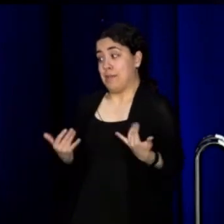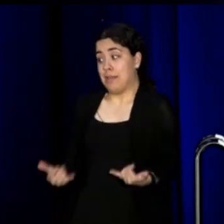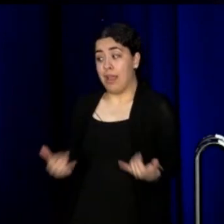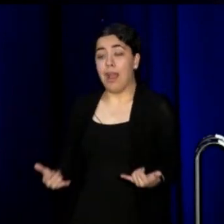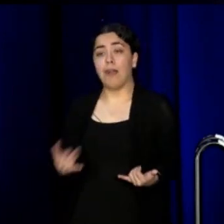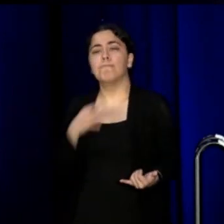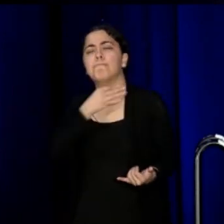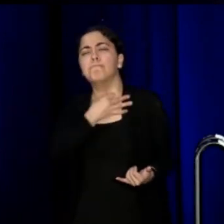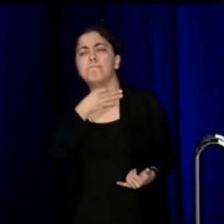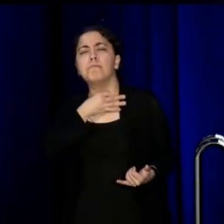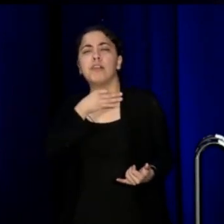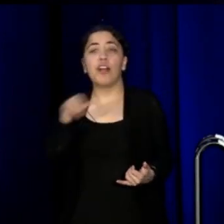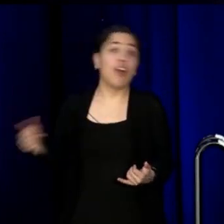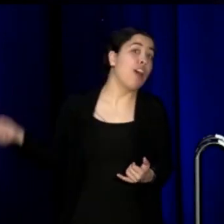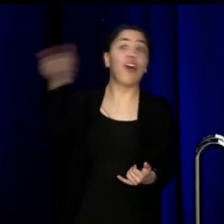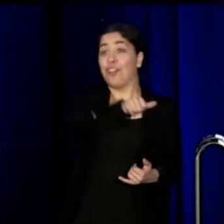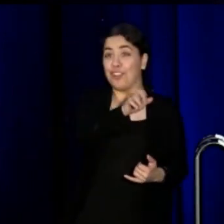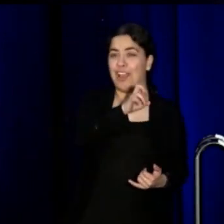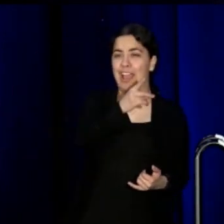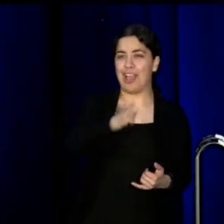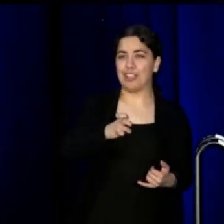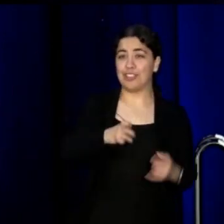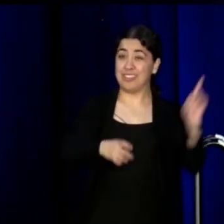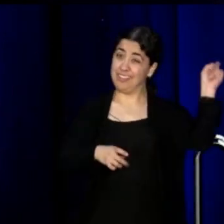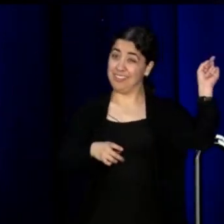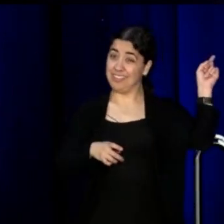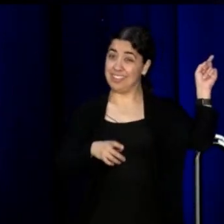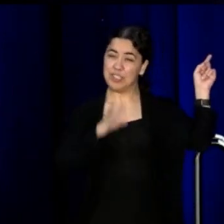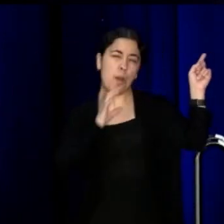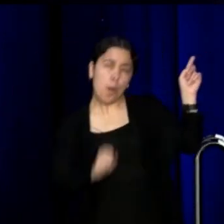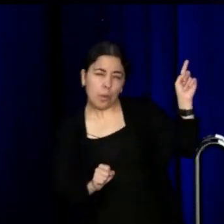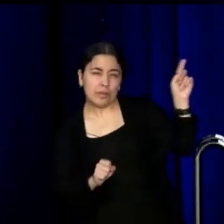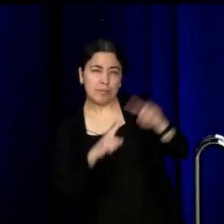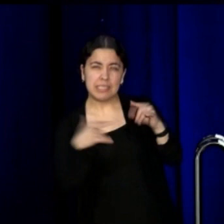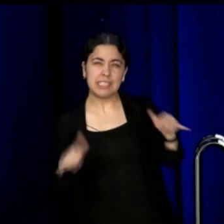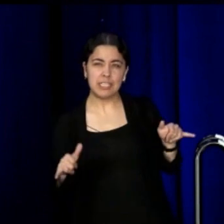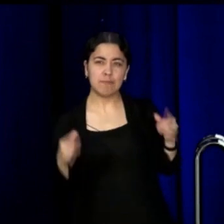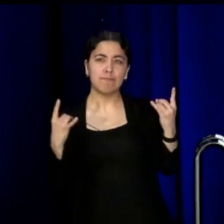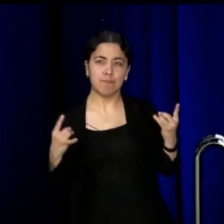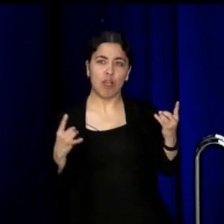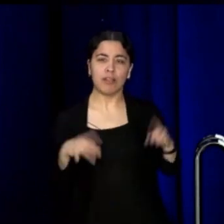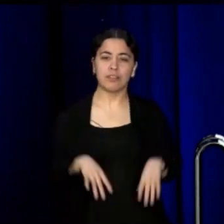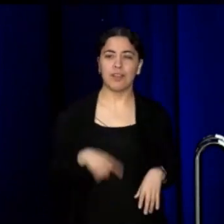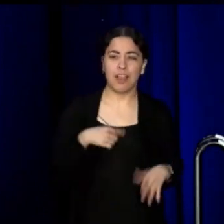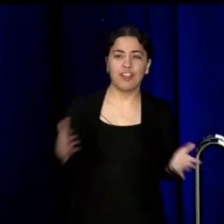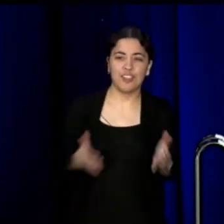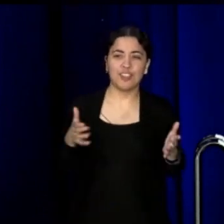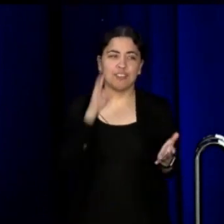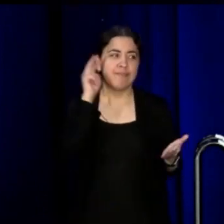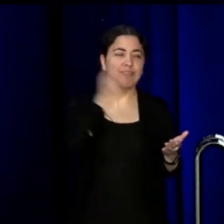know how the other Edge is in the present, he's pretty old, but he's still rocking. So I encourage you to